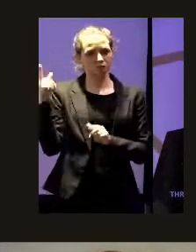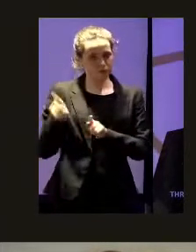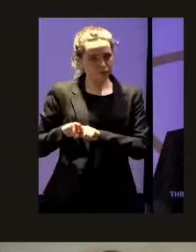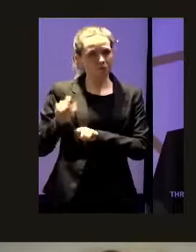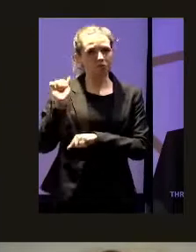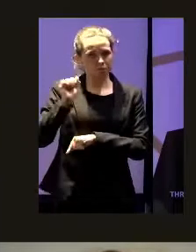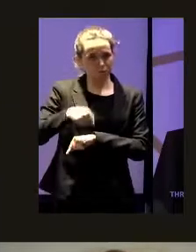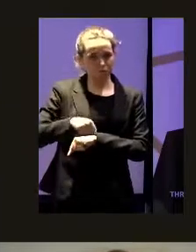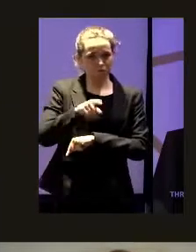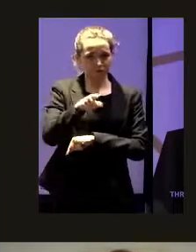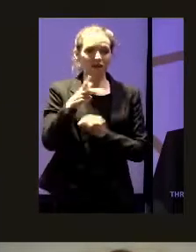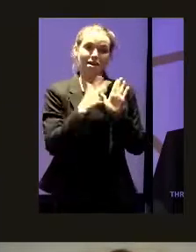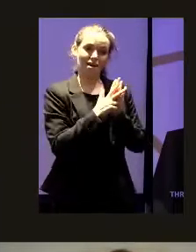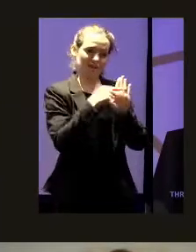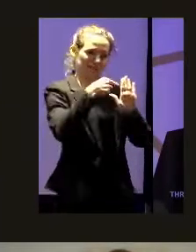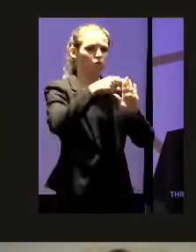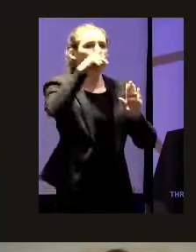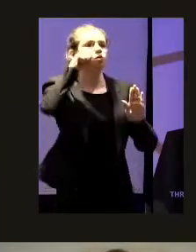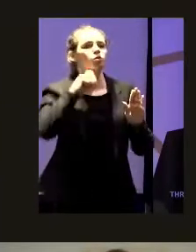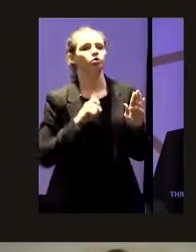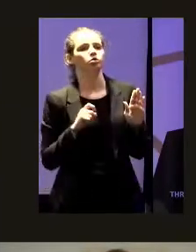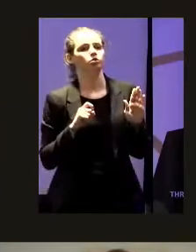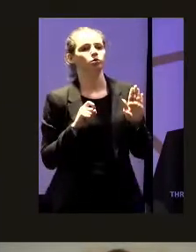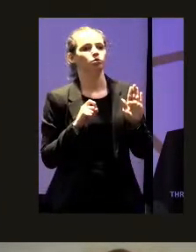is an old act, which